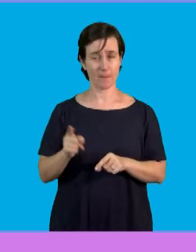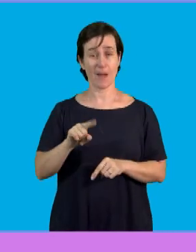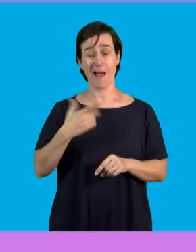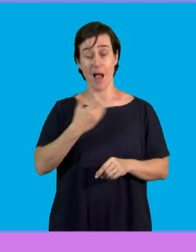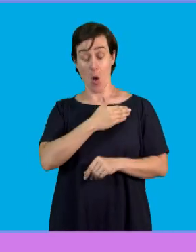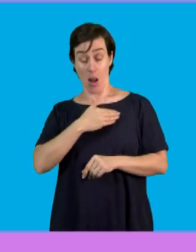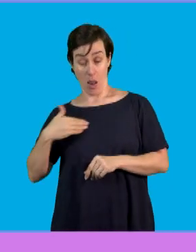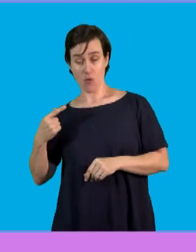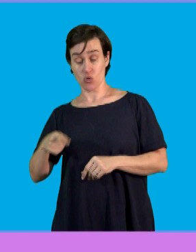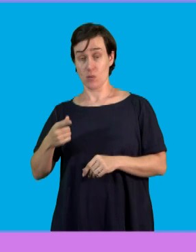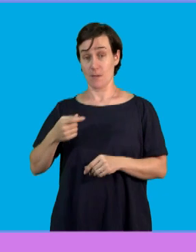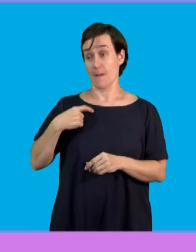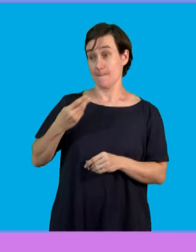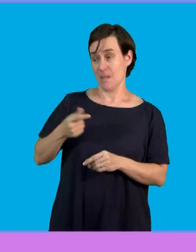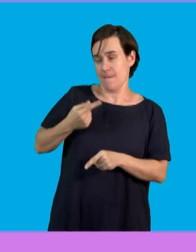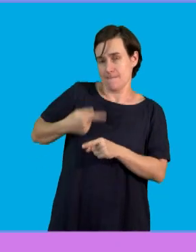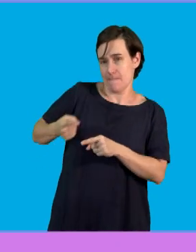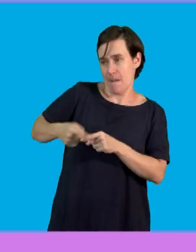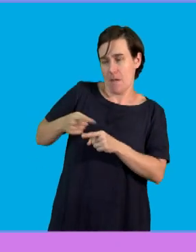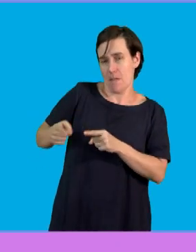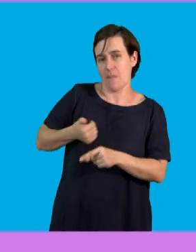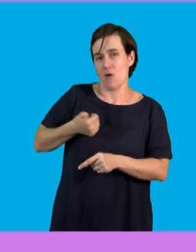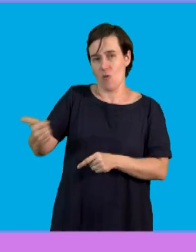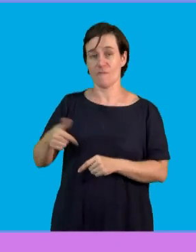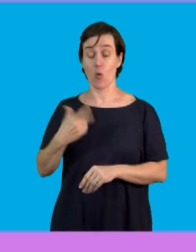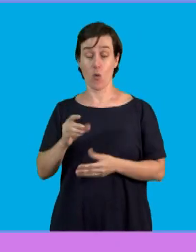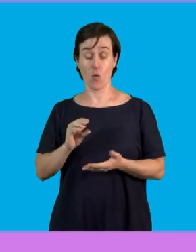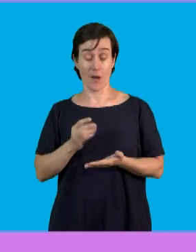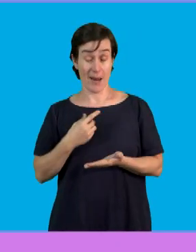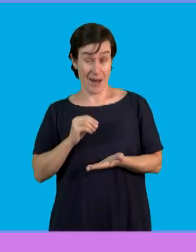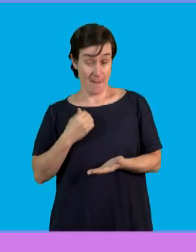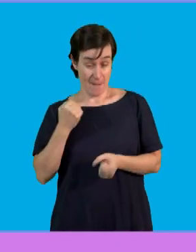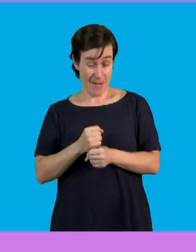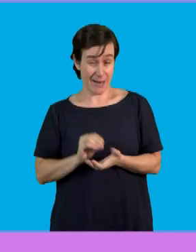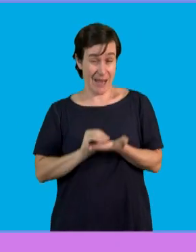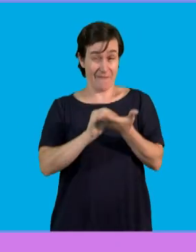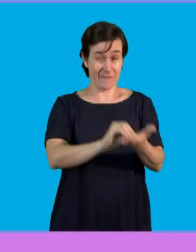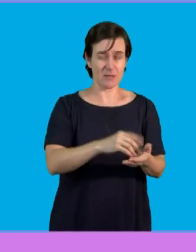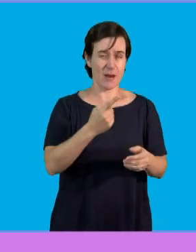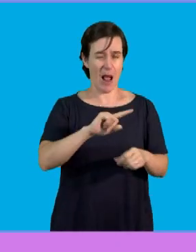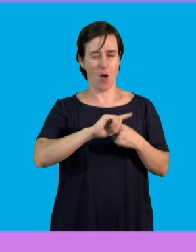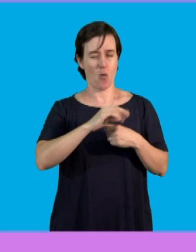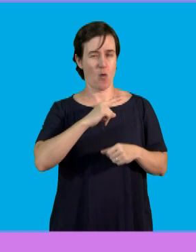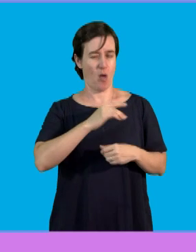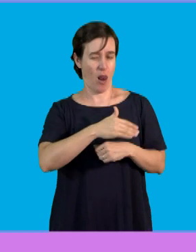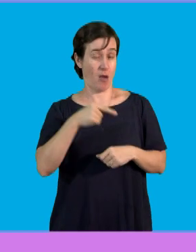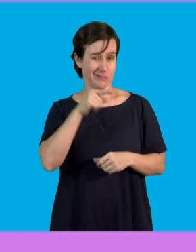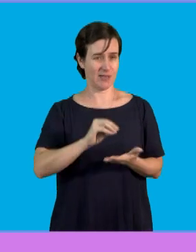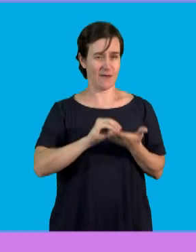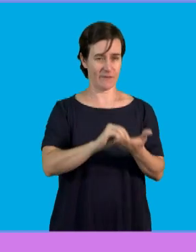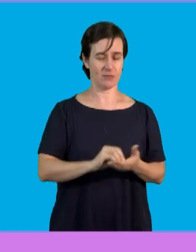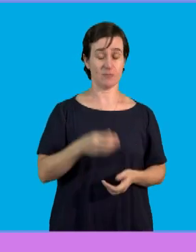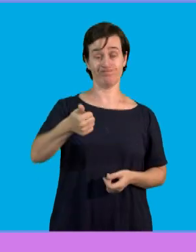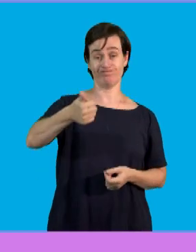to pay back a loan or the time investment to accumulate an interest. And lastly, we have a